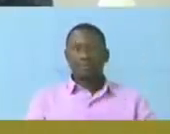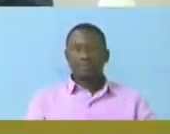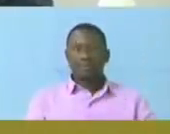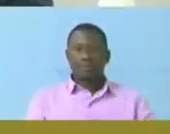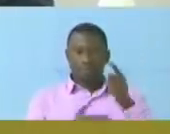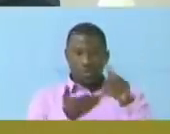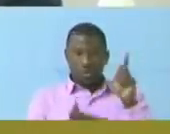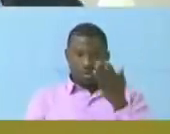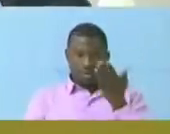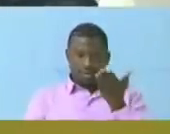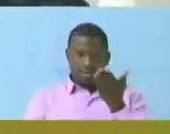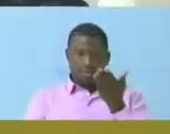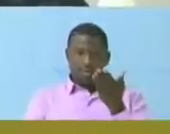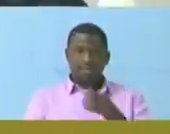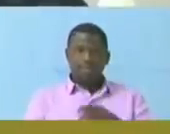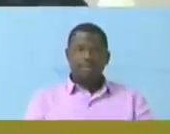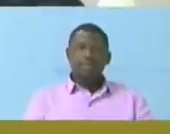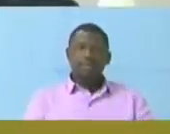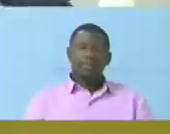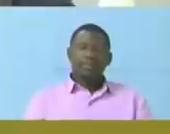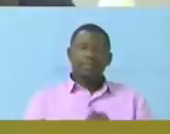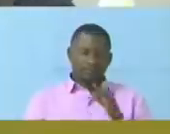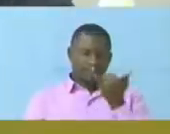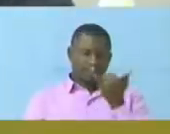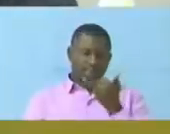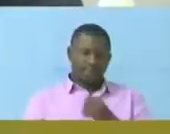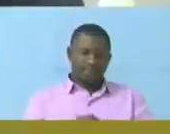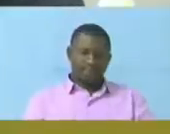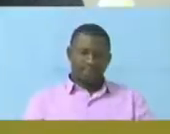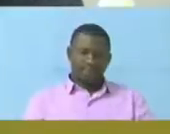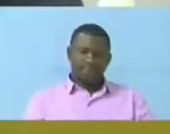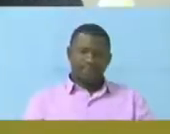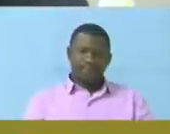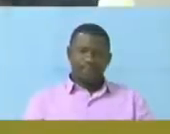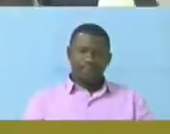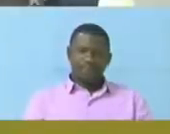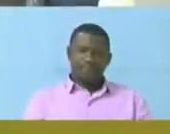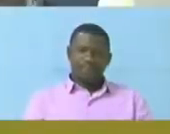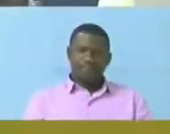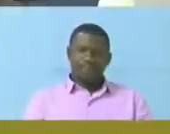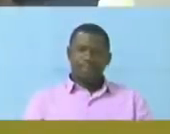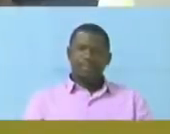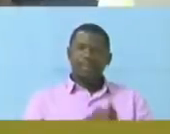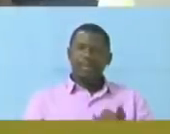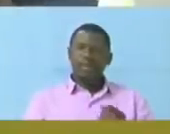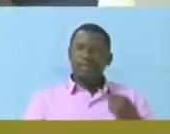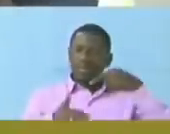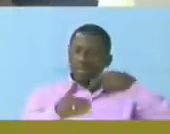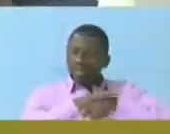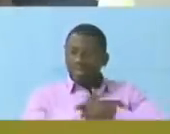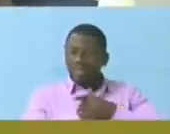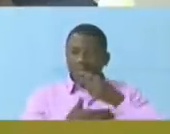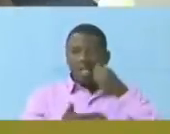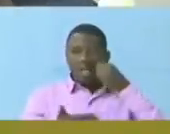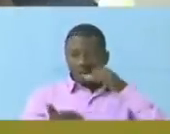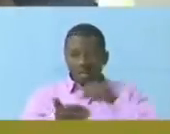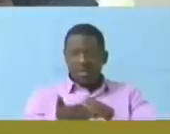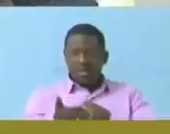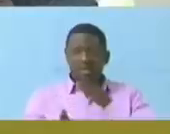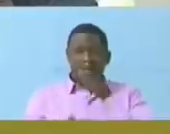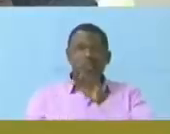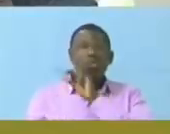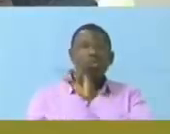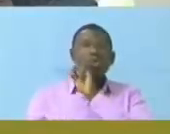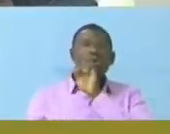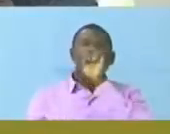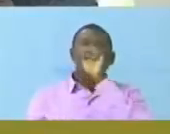Correct? Tonya? Correct. And in the letter, you are included as a